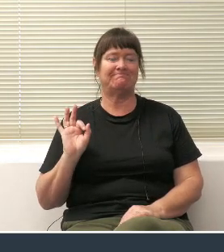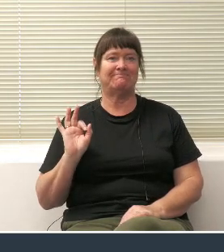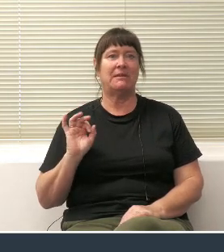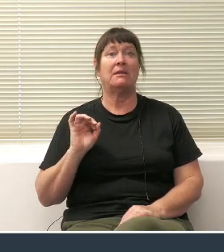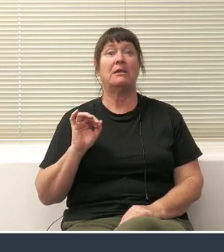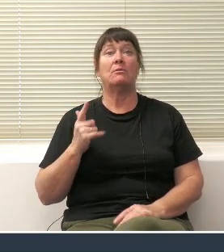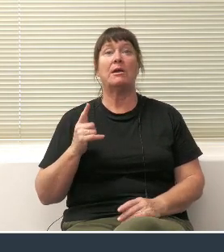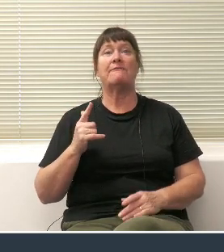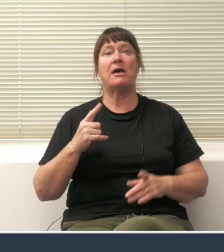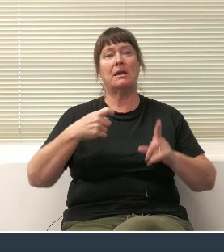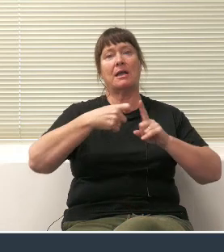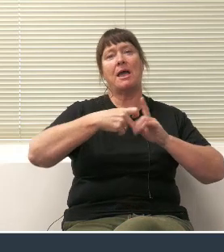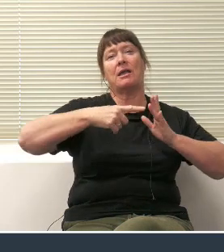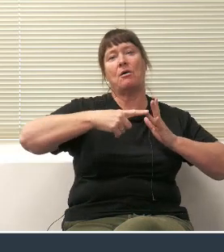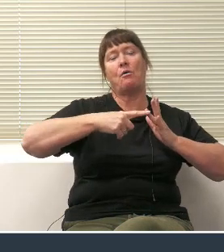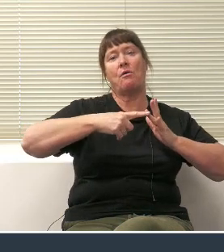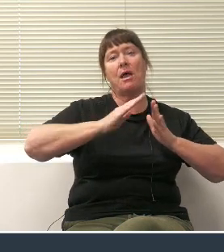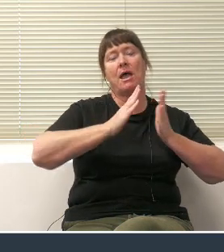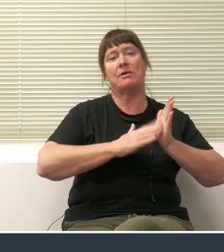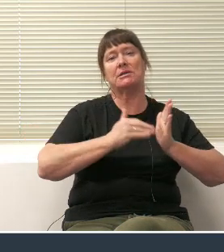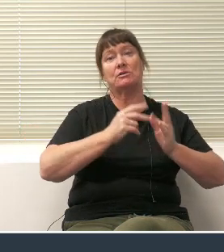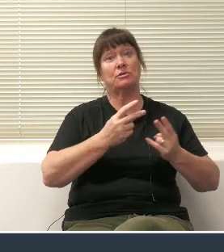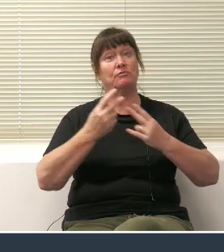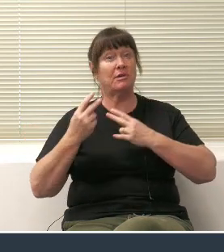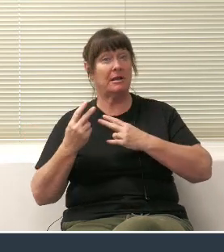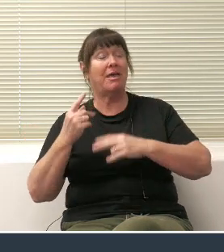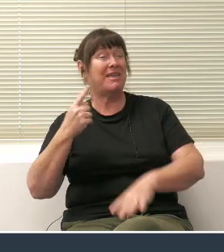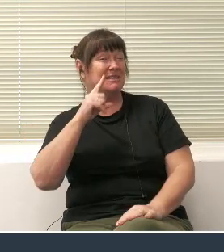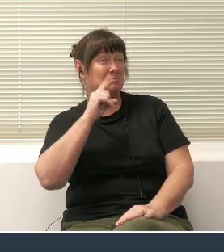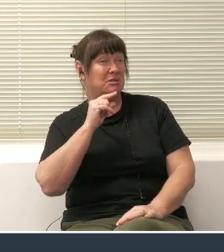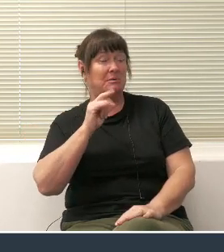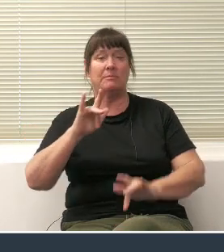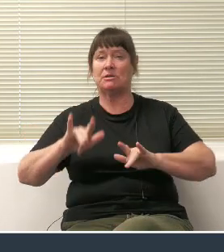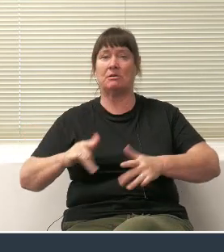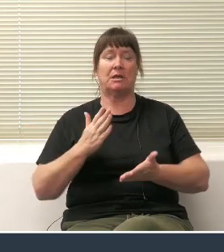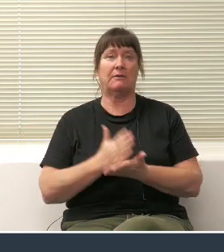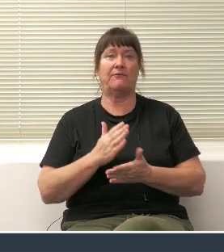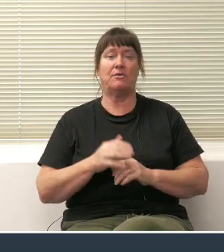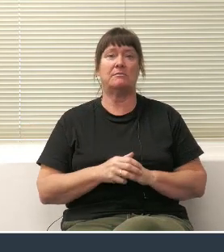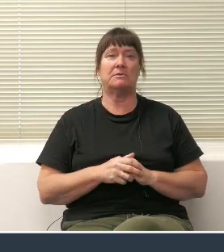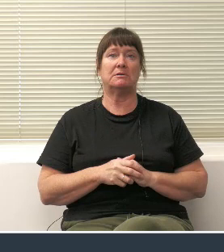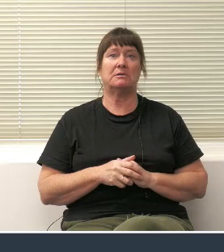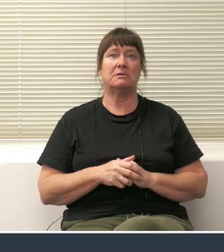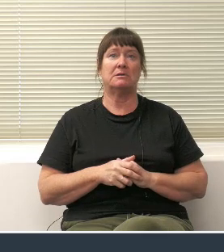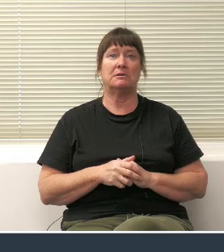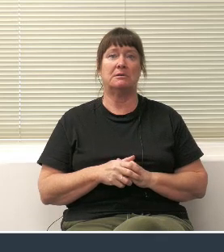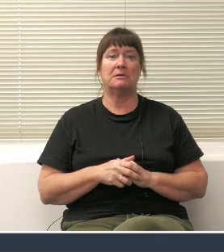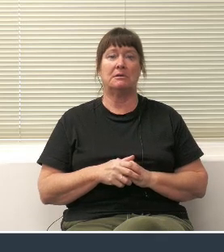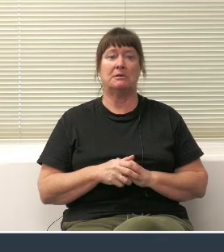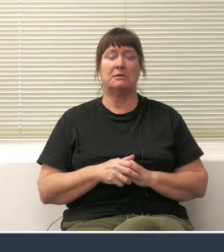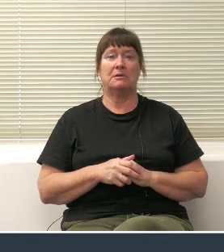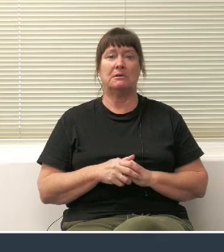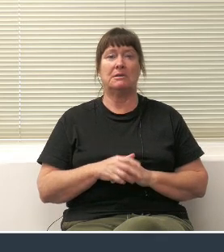There is a review of Kaingaora underway, and that is a possibility, but it is not confirmed yet. There's a couple of